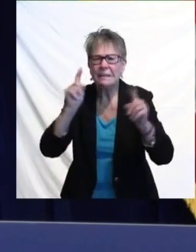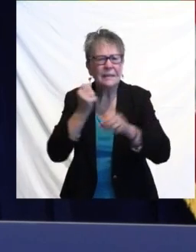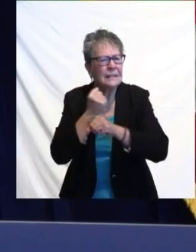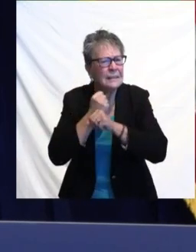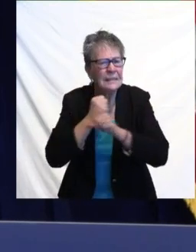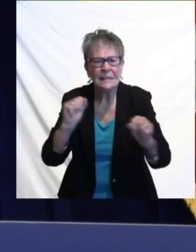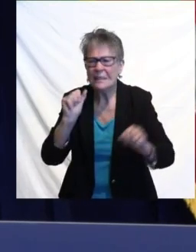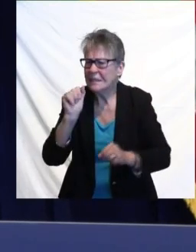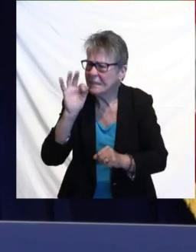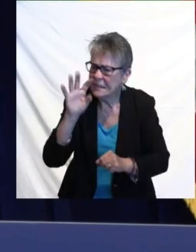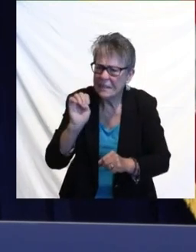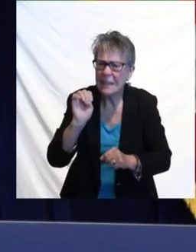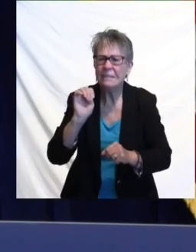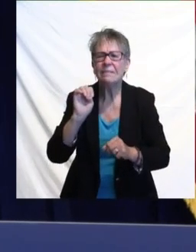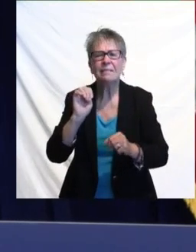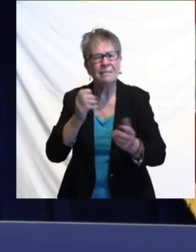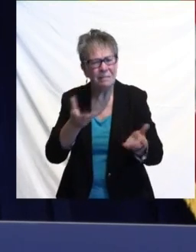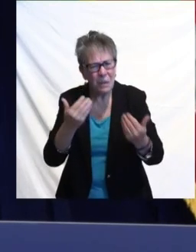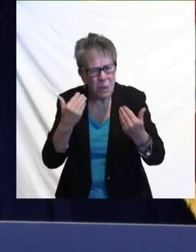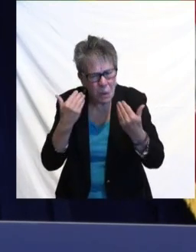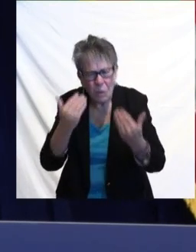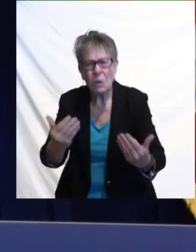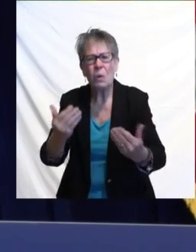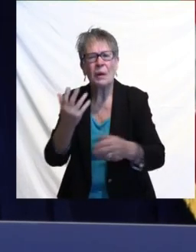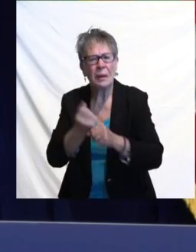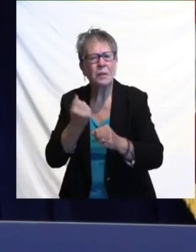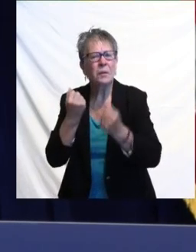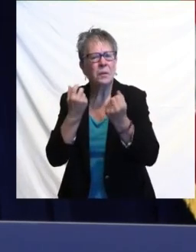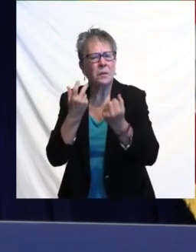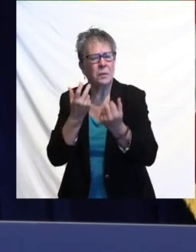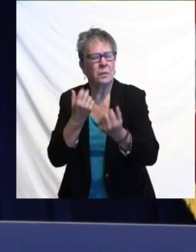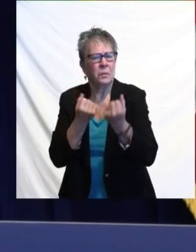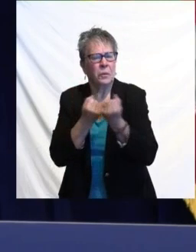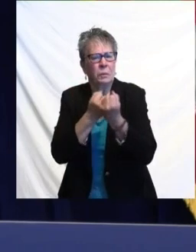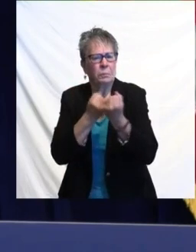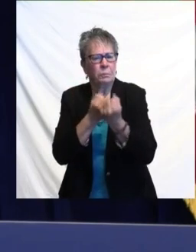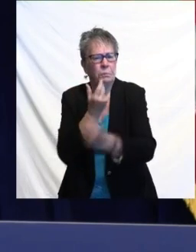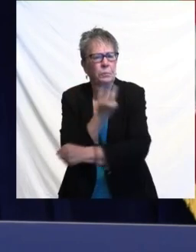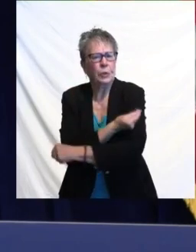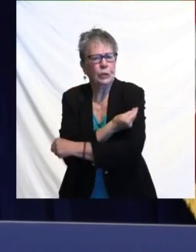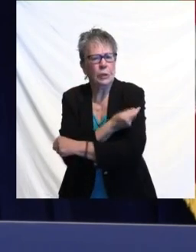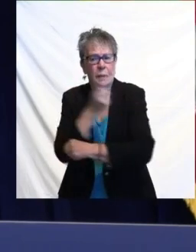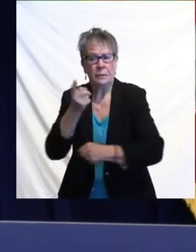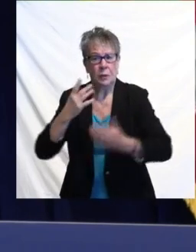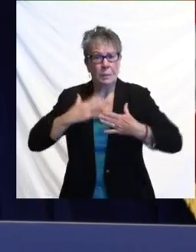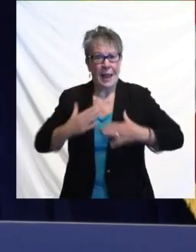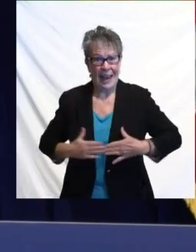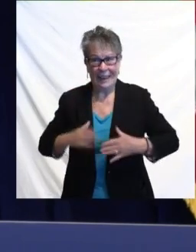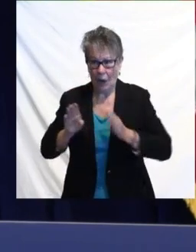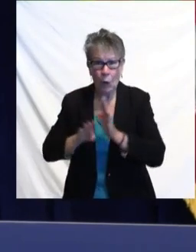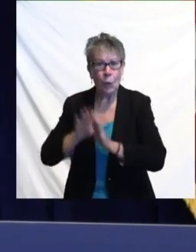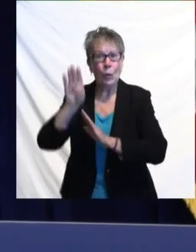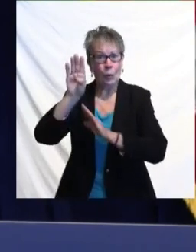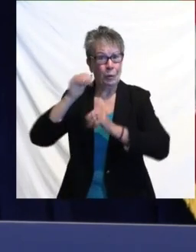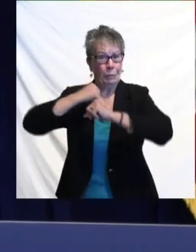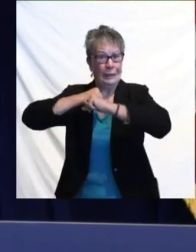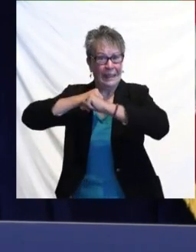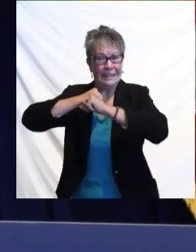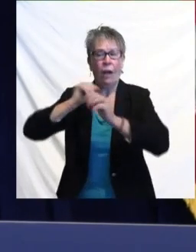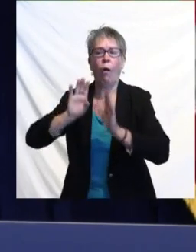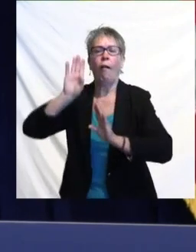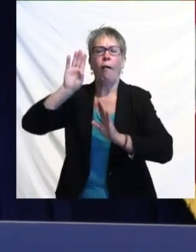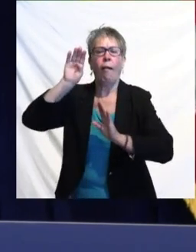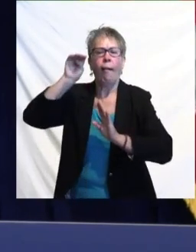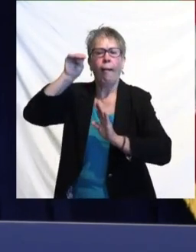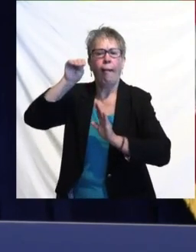immunity. As Dr. Fauci has emphasized, boosters are not a bonus. They are absolutely